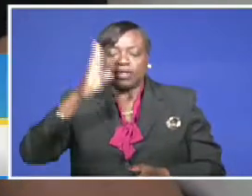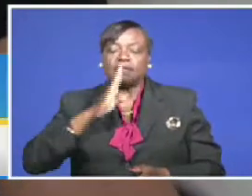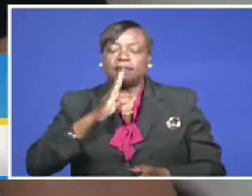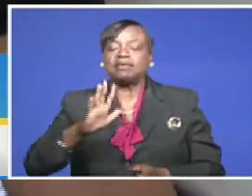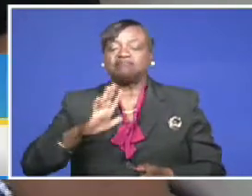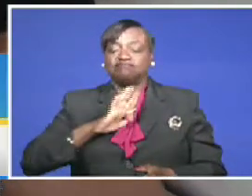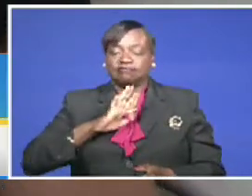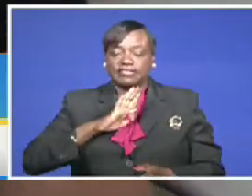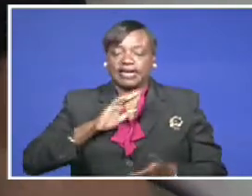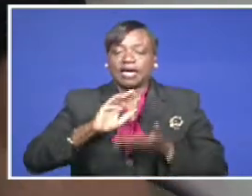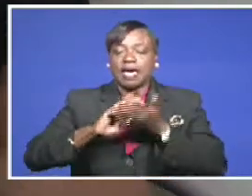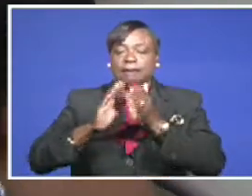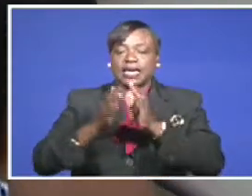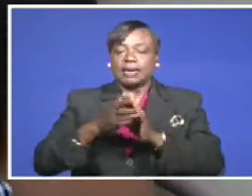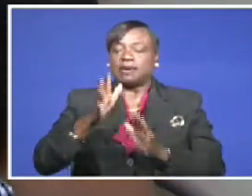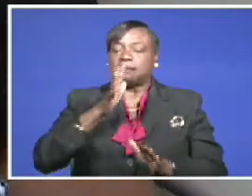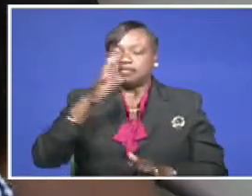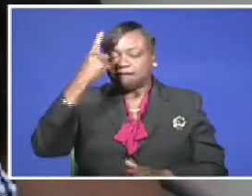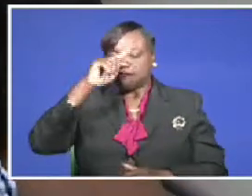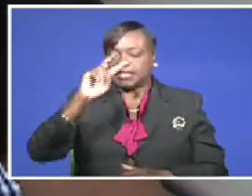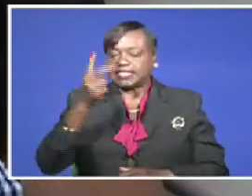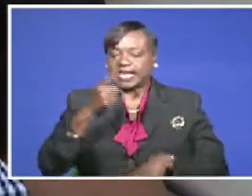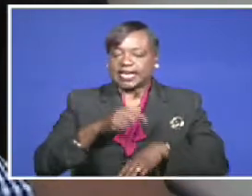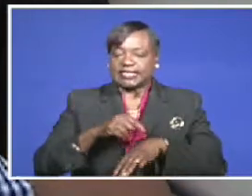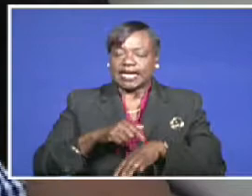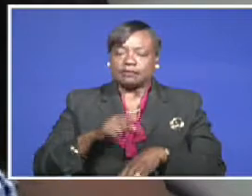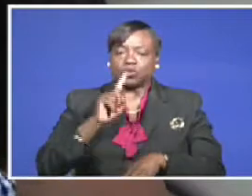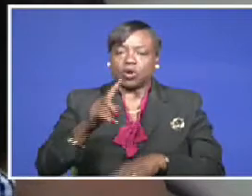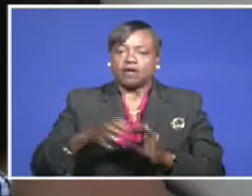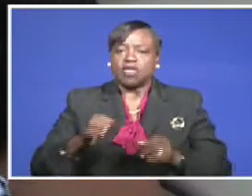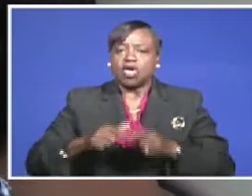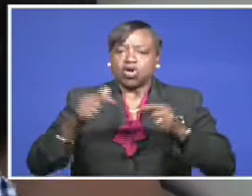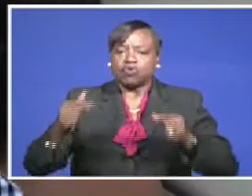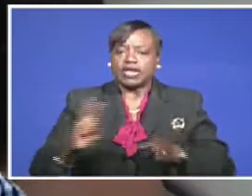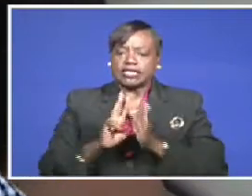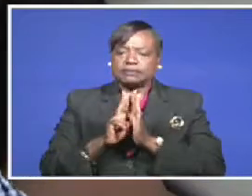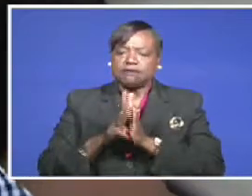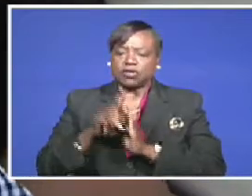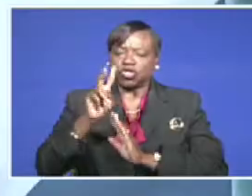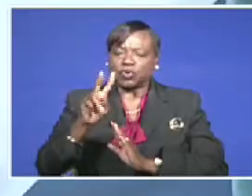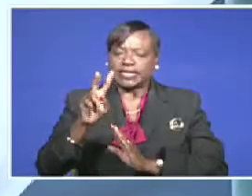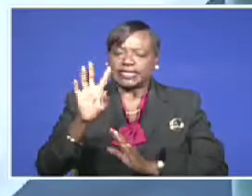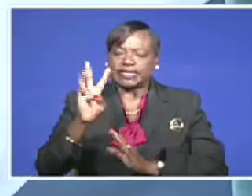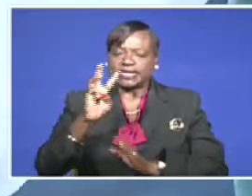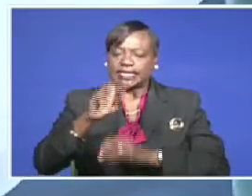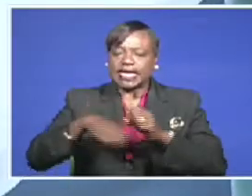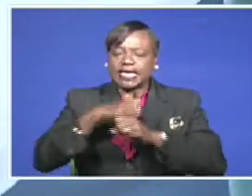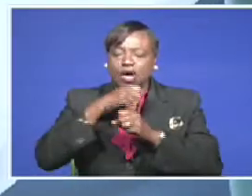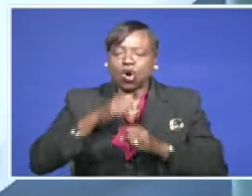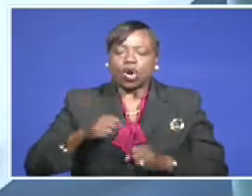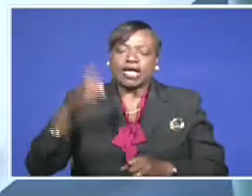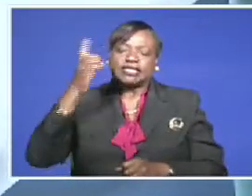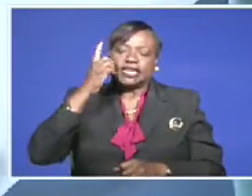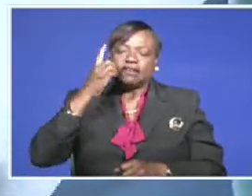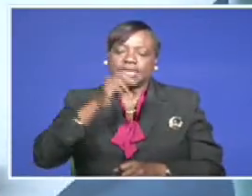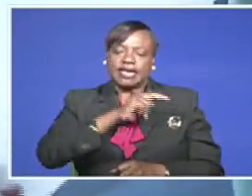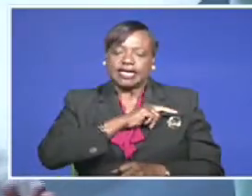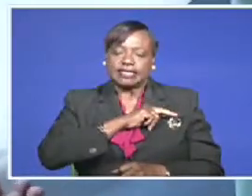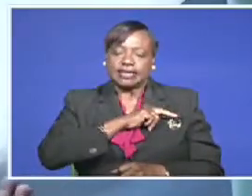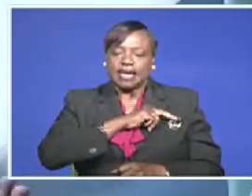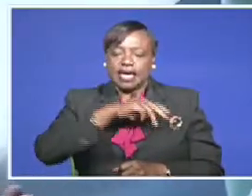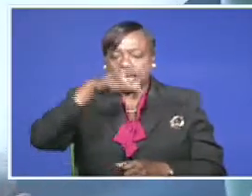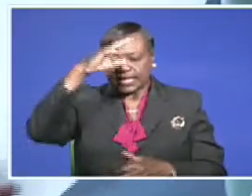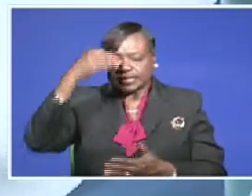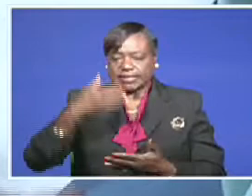Becoming a mother for a second time was one of the greatest moments for 26-year-old Darrenika Nixon. But the news that her son,